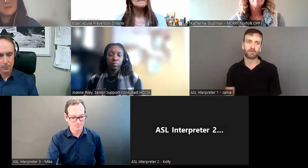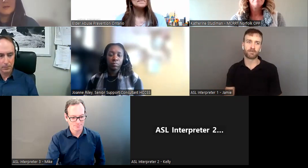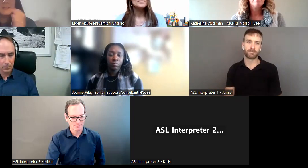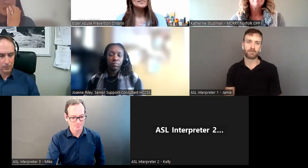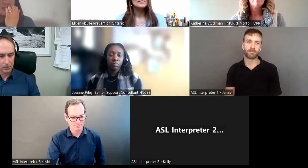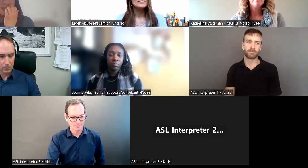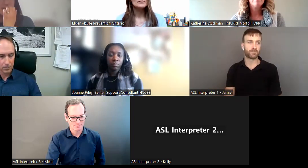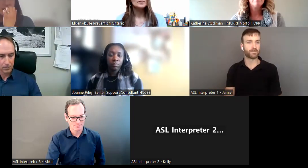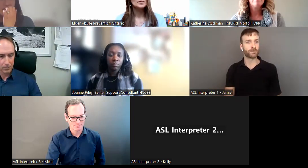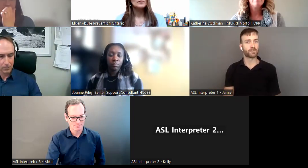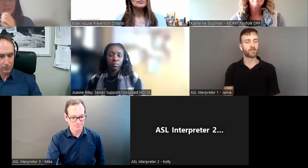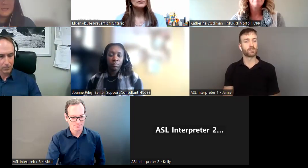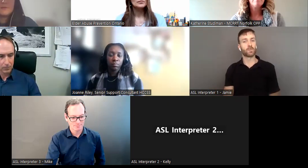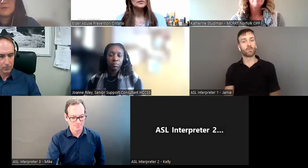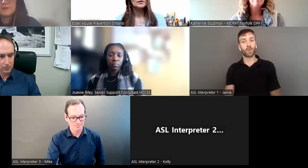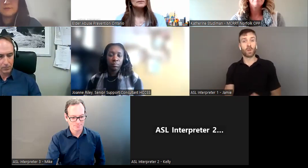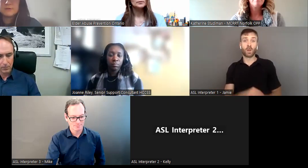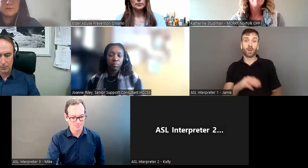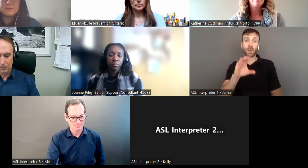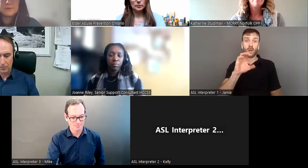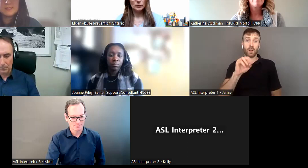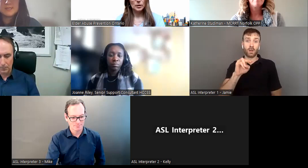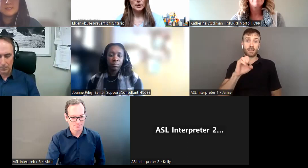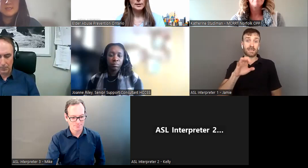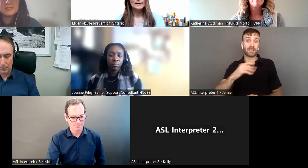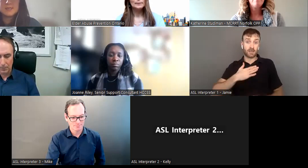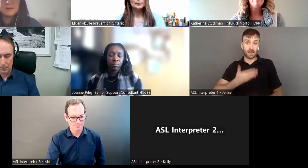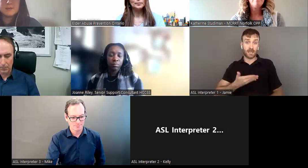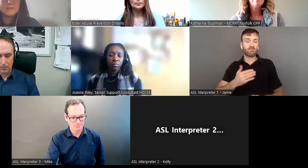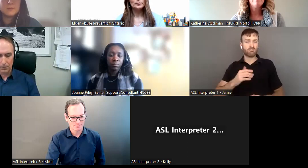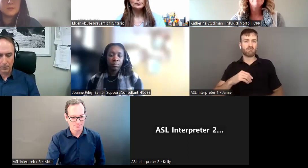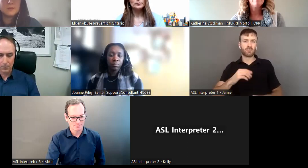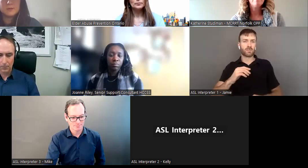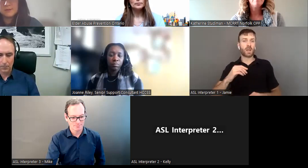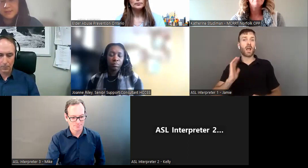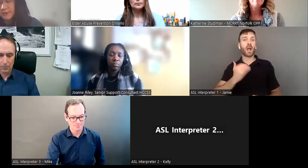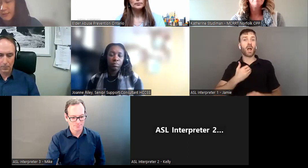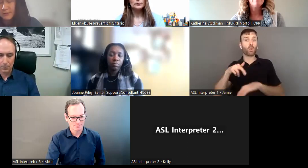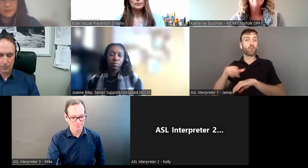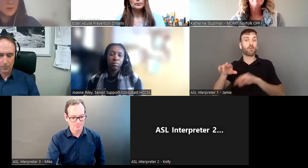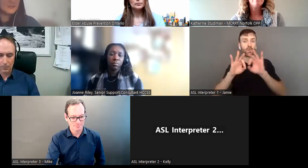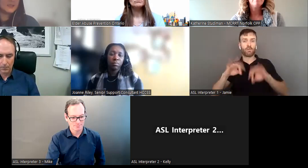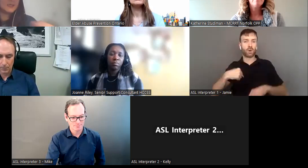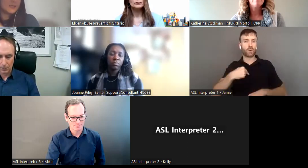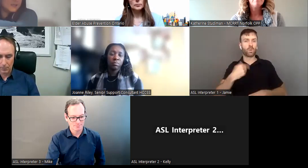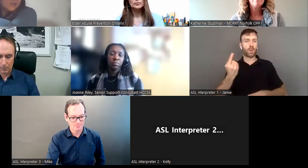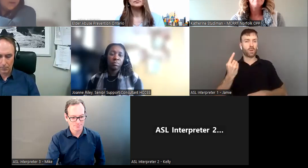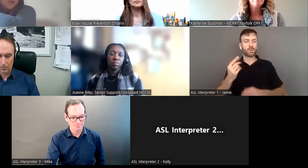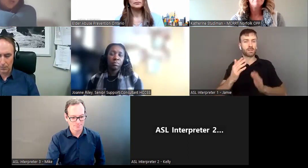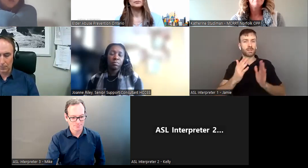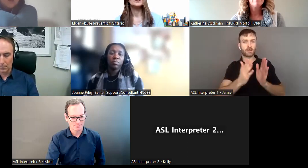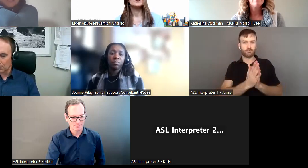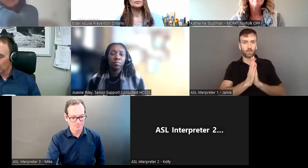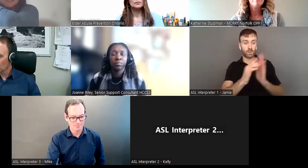So when it comes to consent, obviously, with our referral form, we always ask that, like, there's a little tick box that asks that